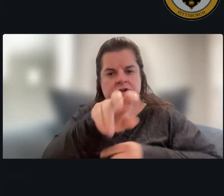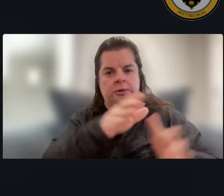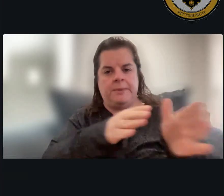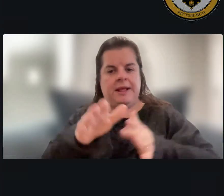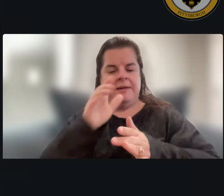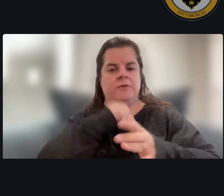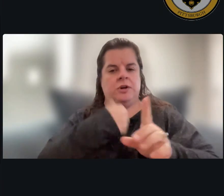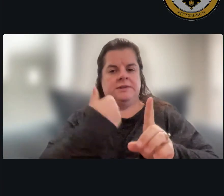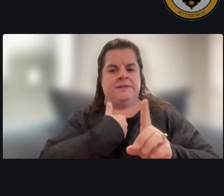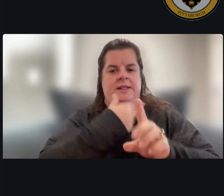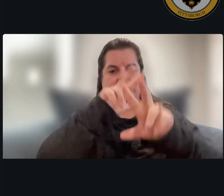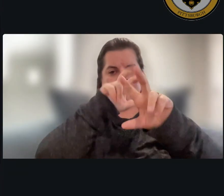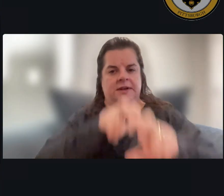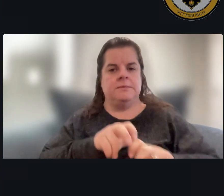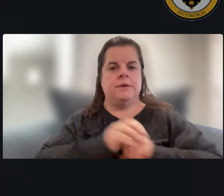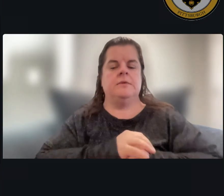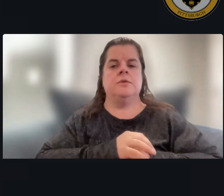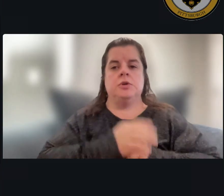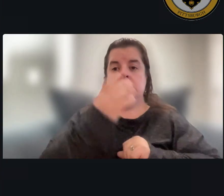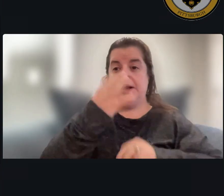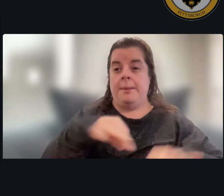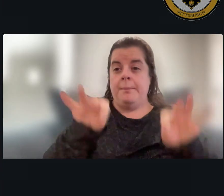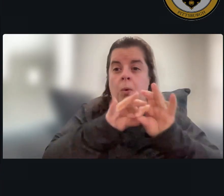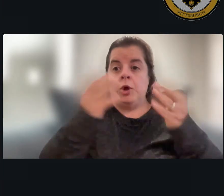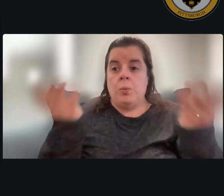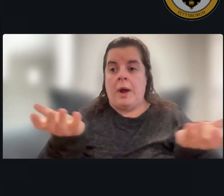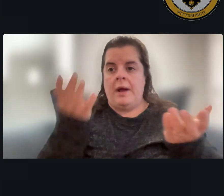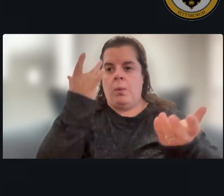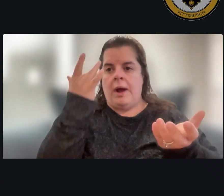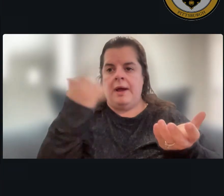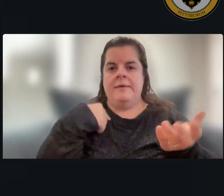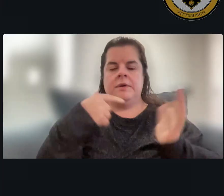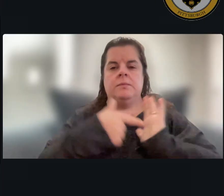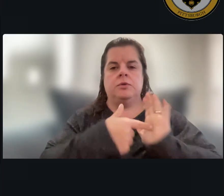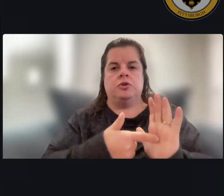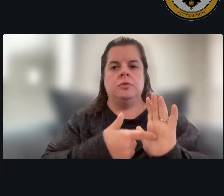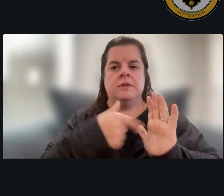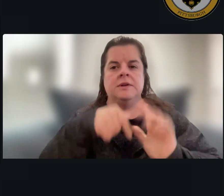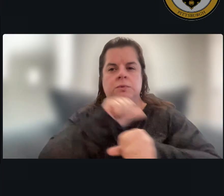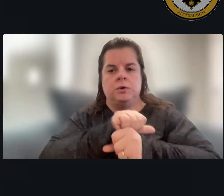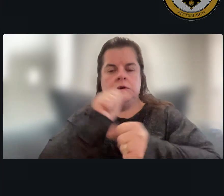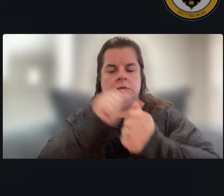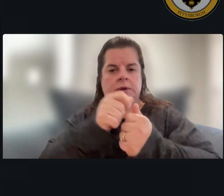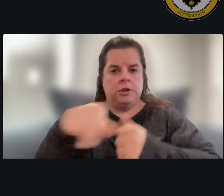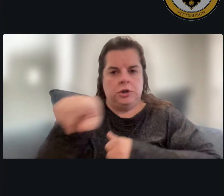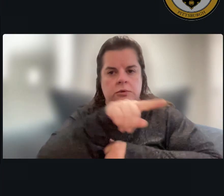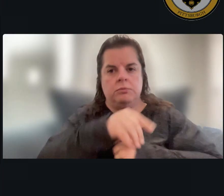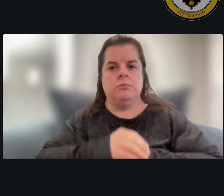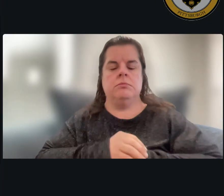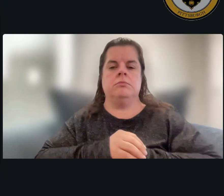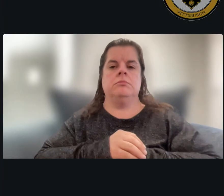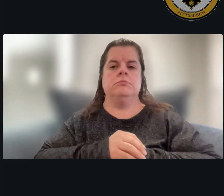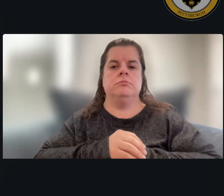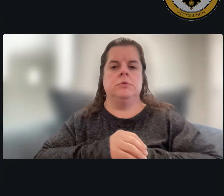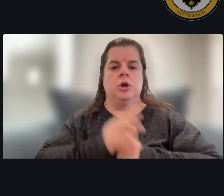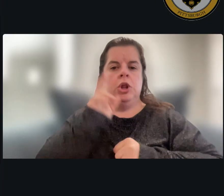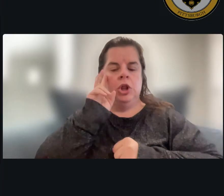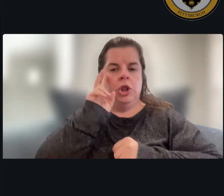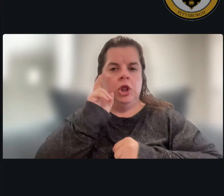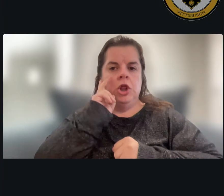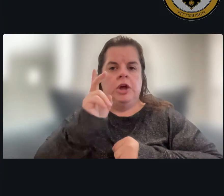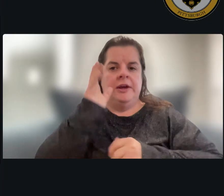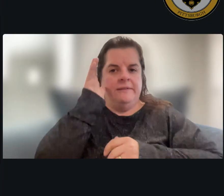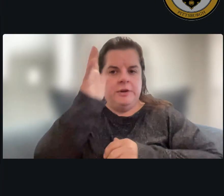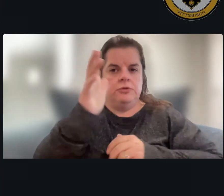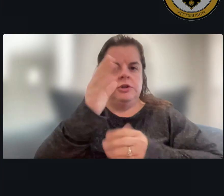self-assessment. Why is it important for me to highlight this work with you all? As I mentioned, looking at what are some future policy and